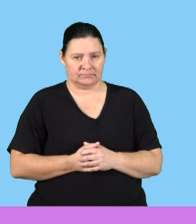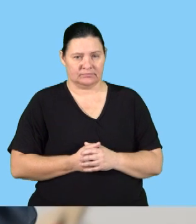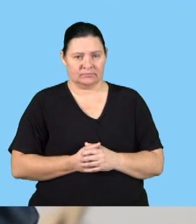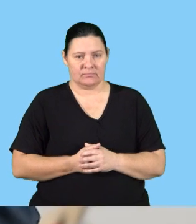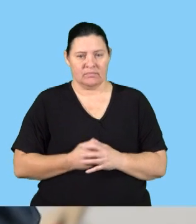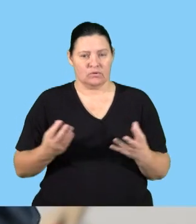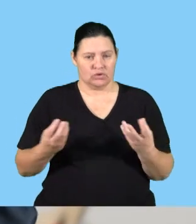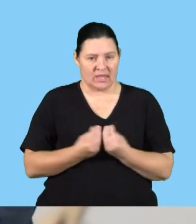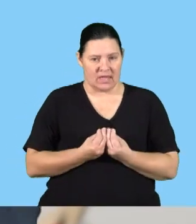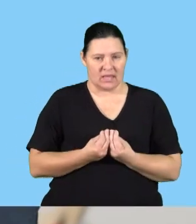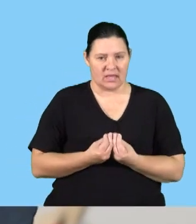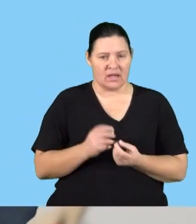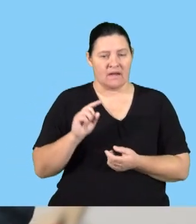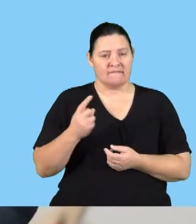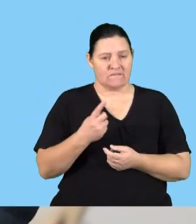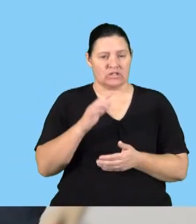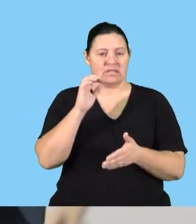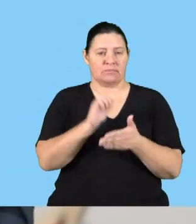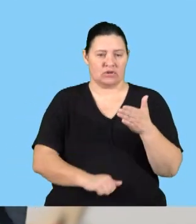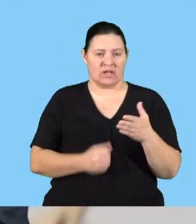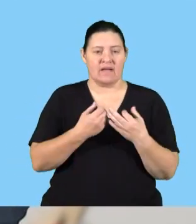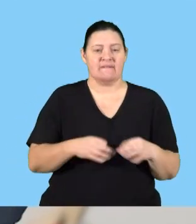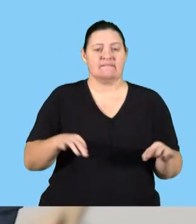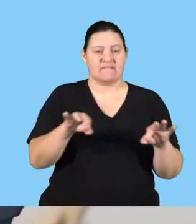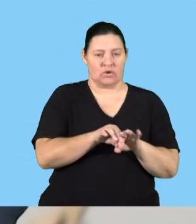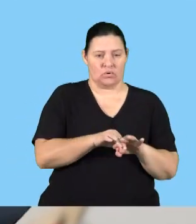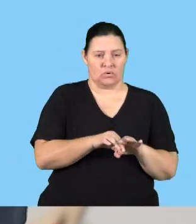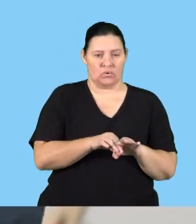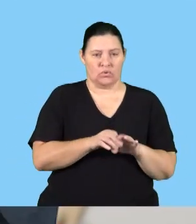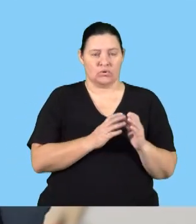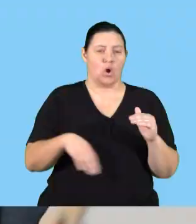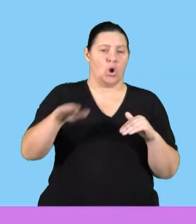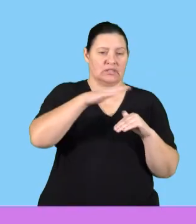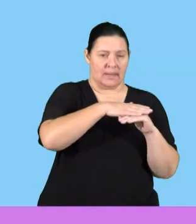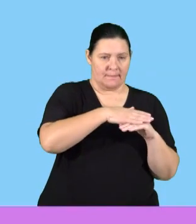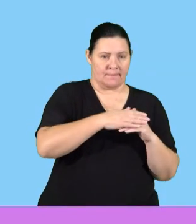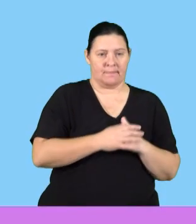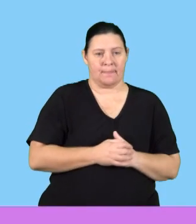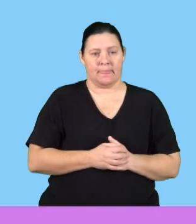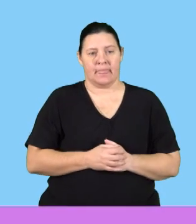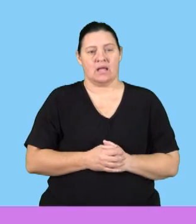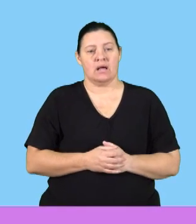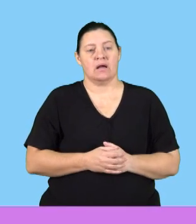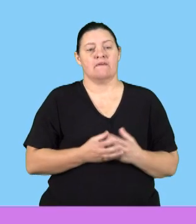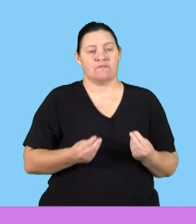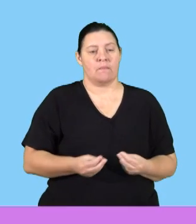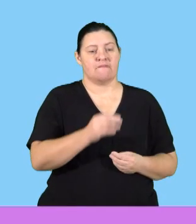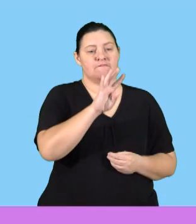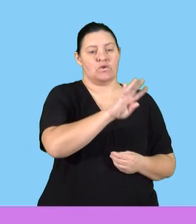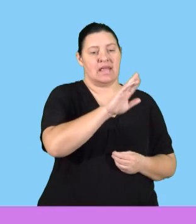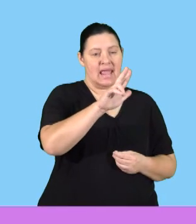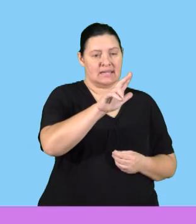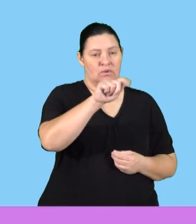Let us press the calculator together. We first subtract the values which are on top, the numerator. Then you